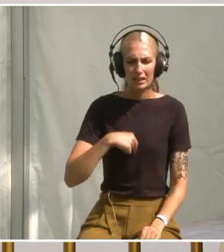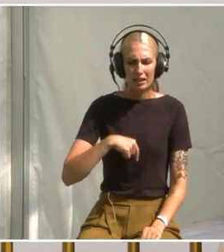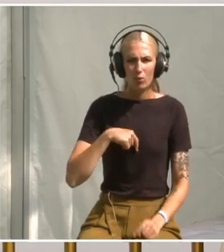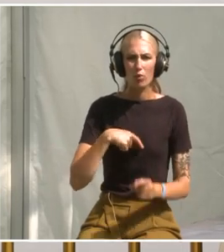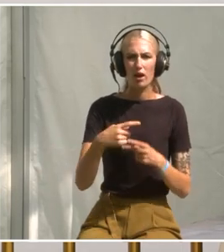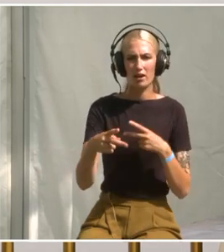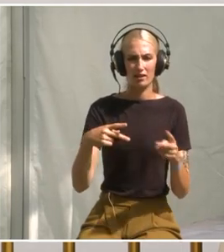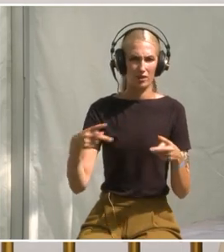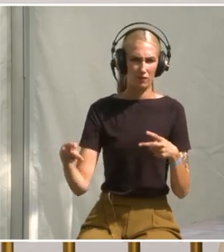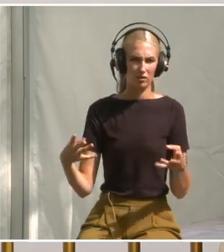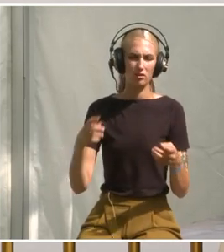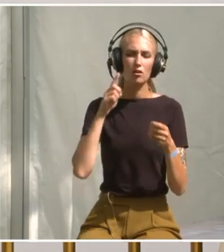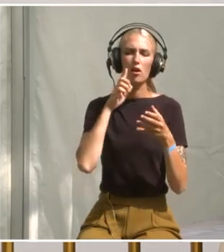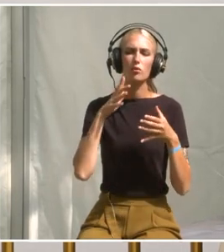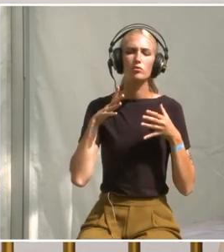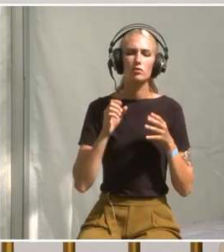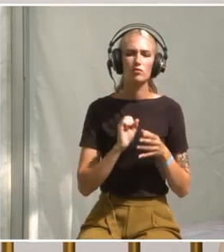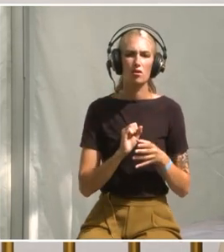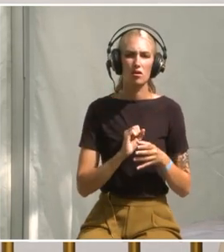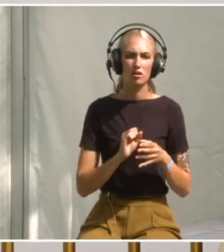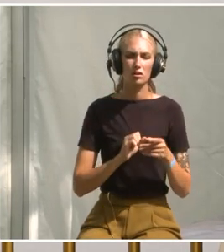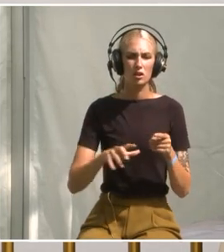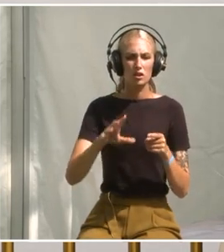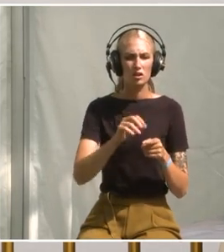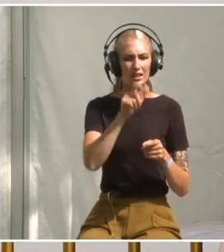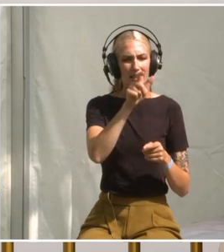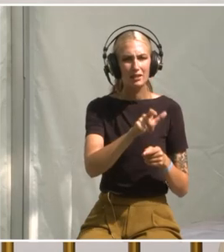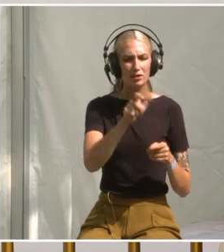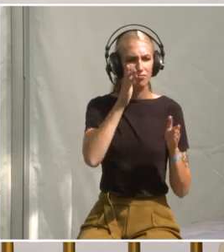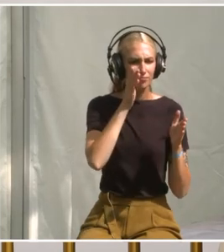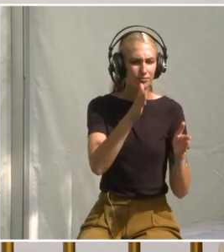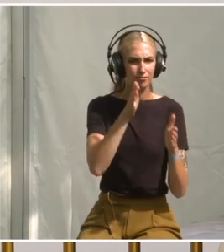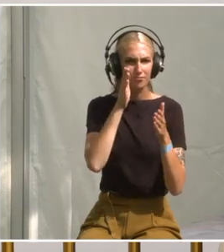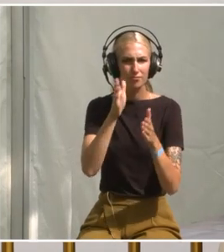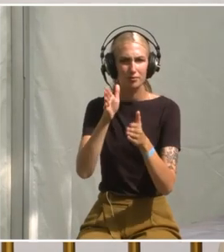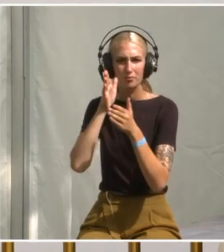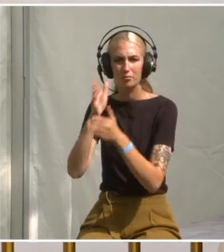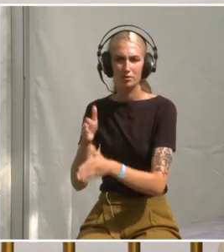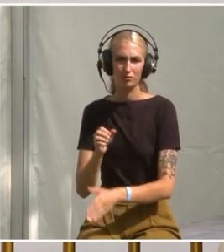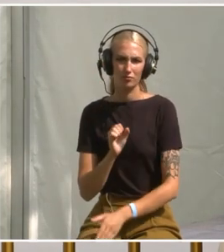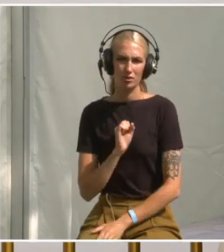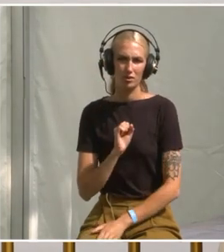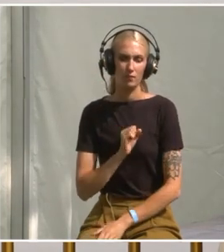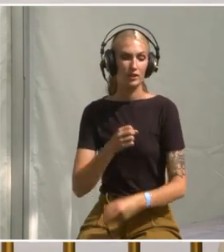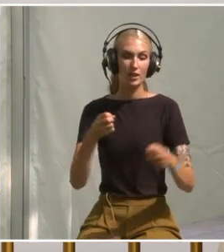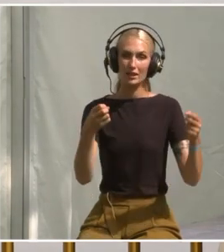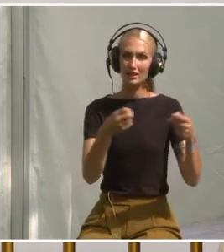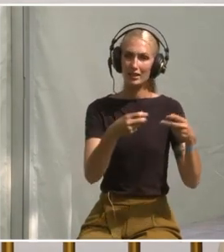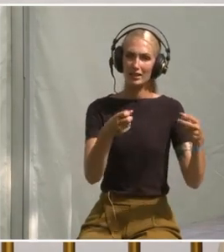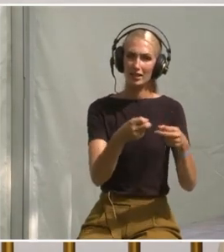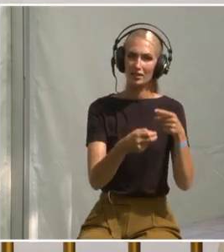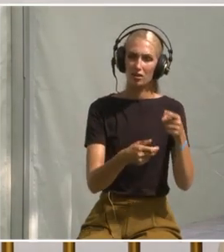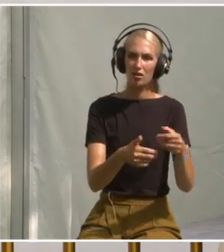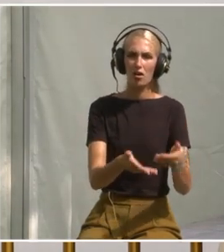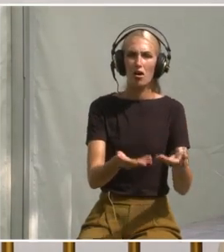that we have to deal with everybody personally also. And I understood that digitalization can give us some